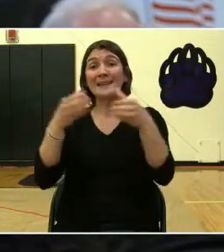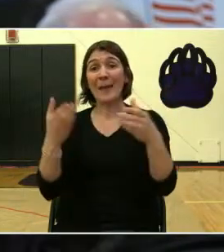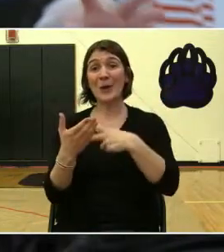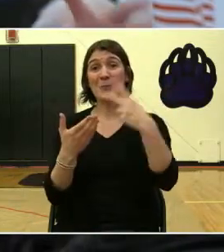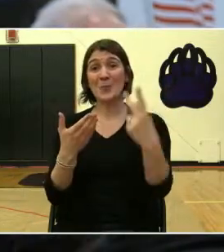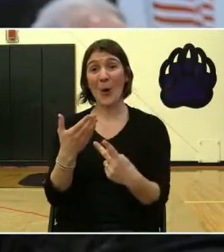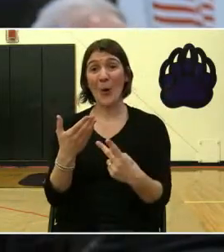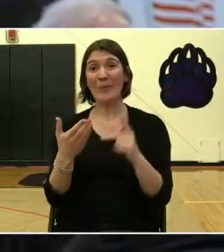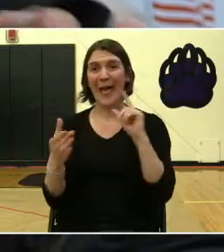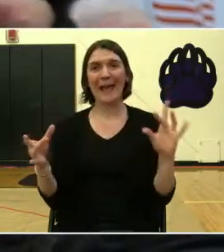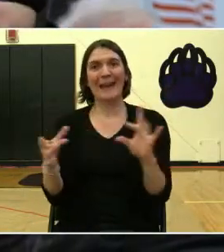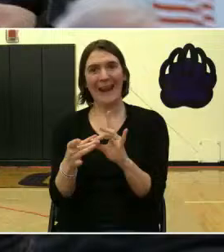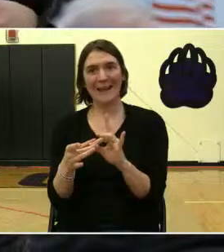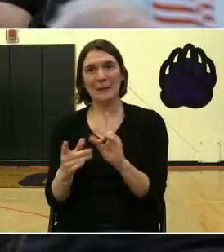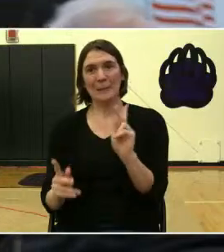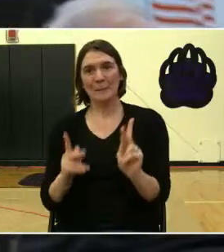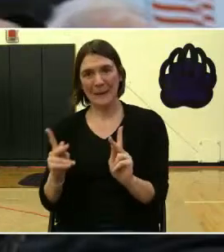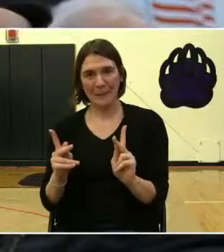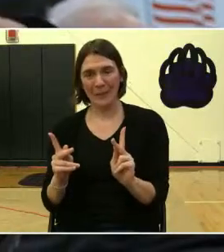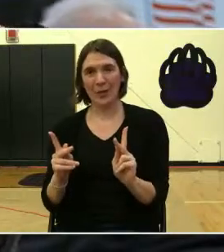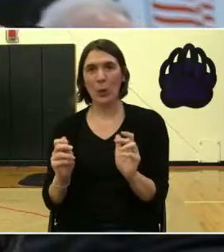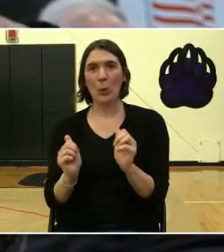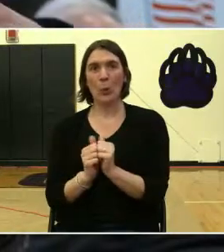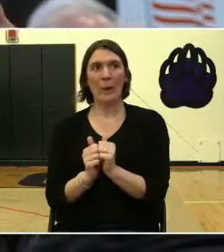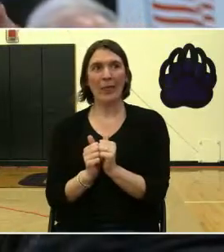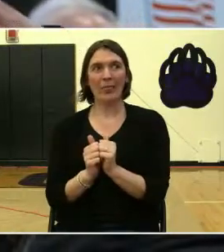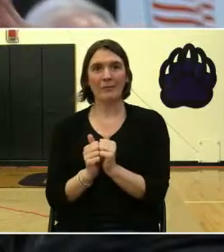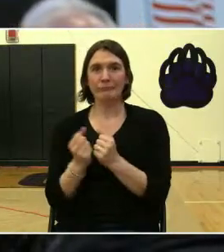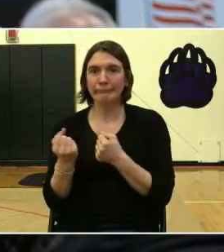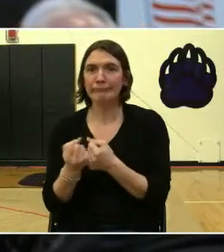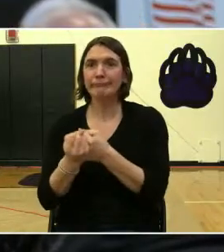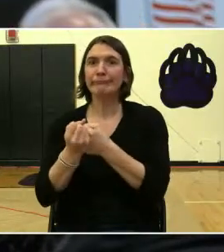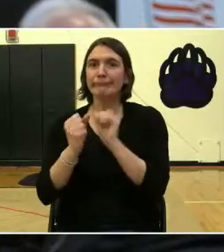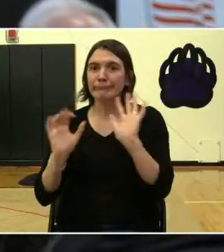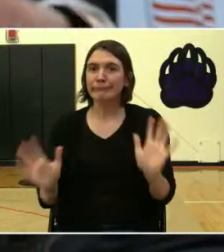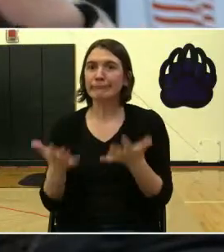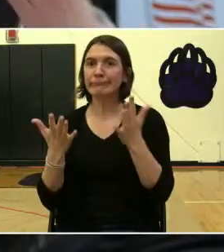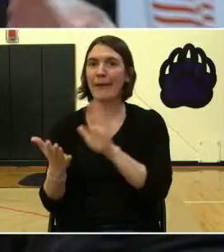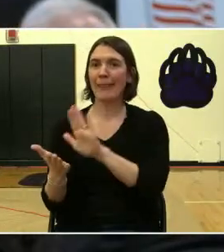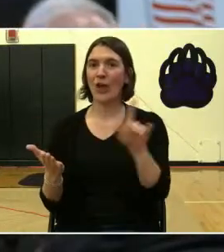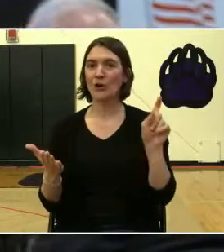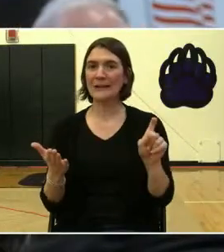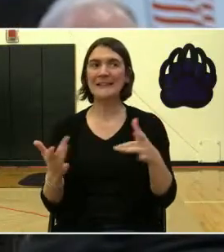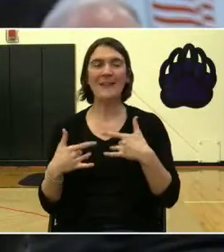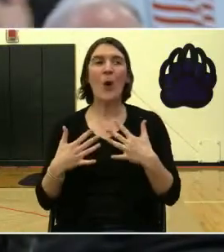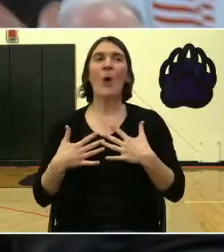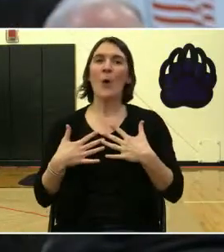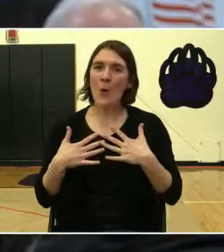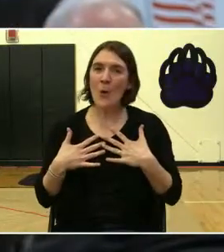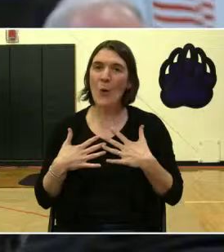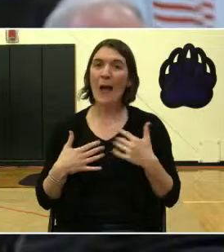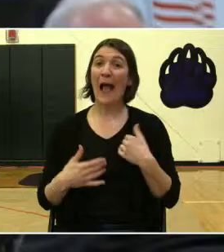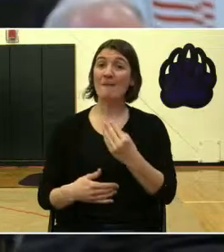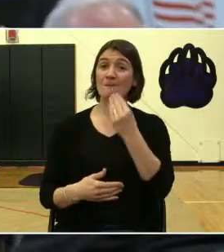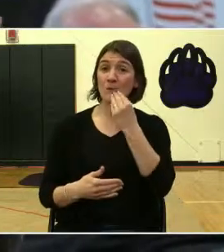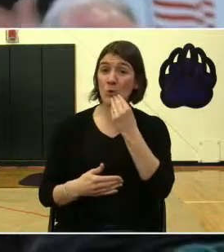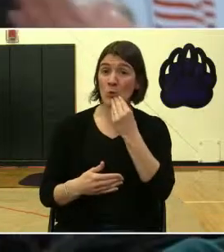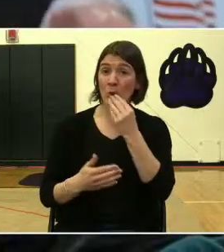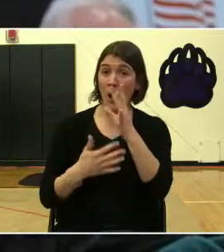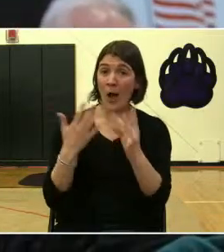programs that connect marginalized people within the community to you know food